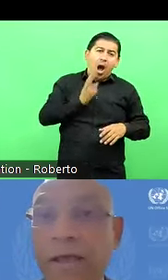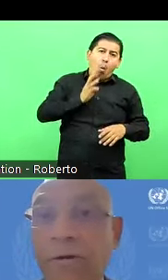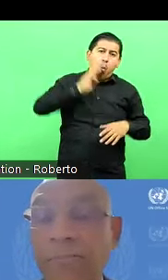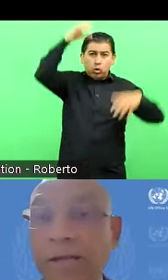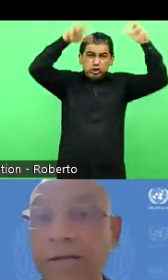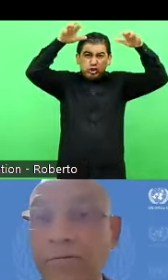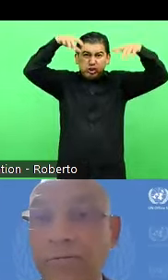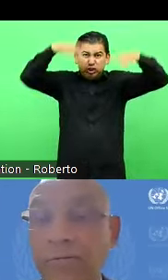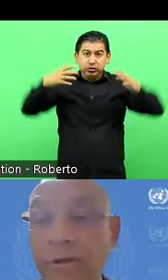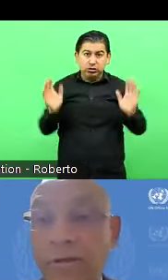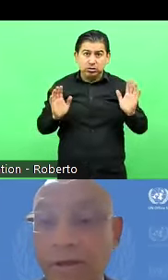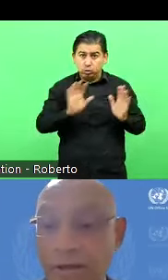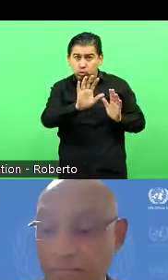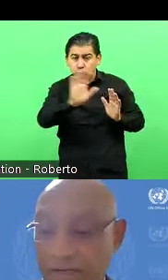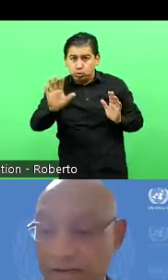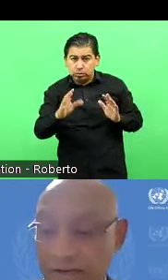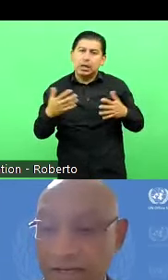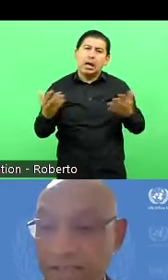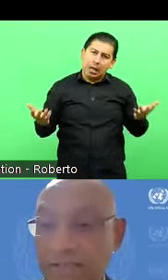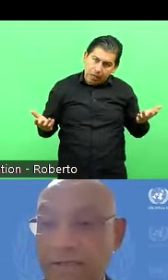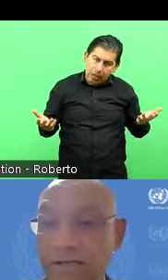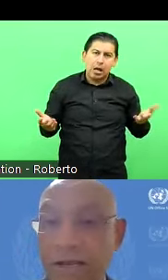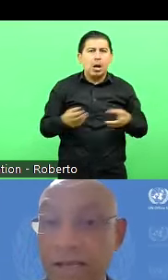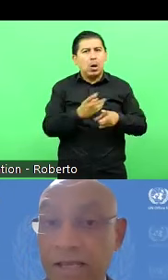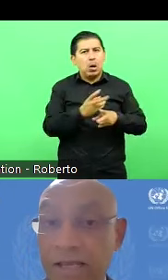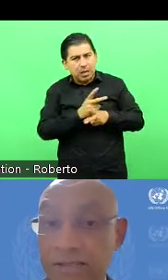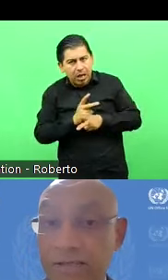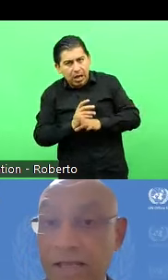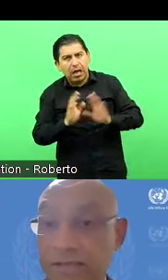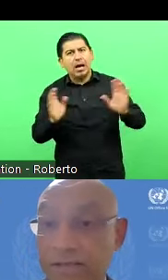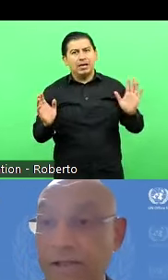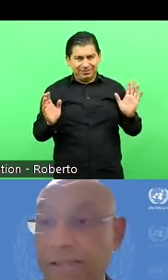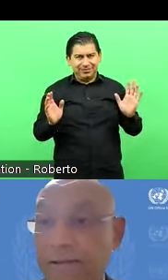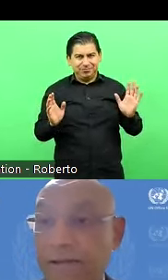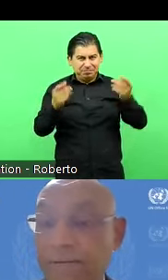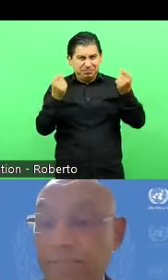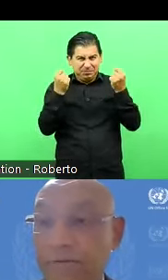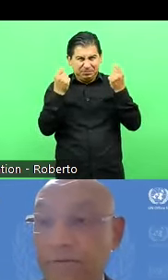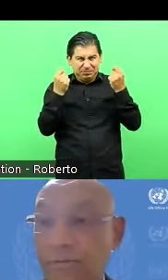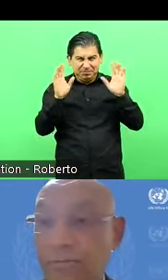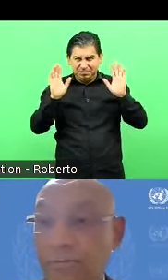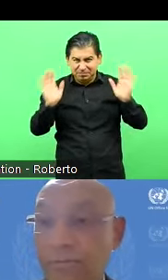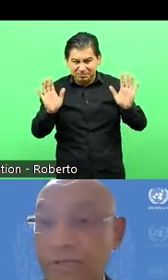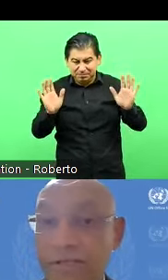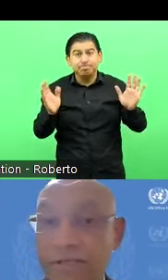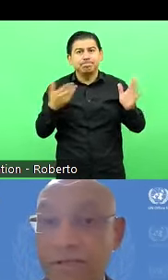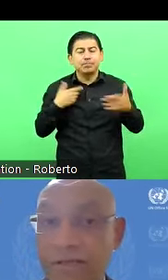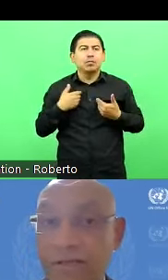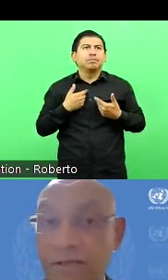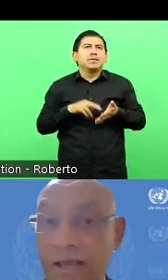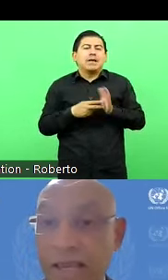they are all meant to mitigate against the hazard. So this